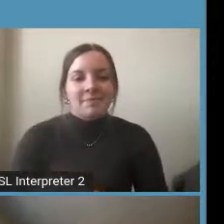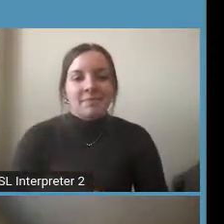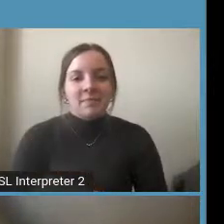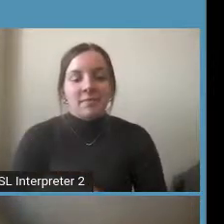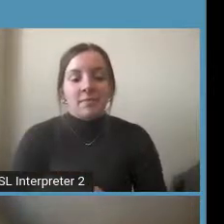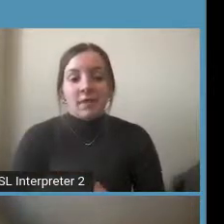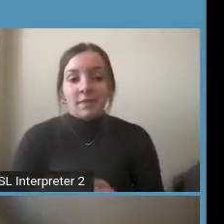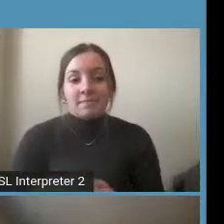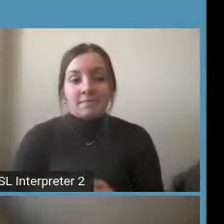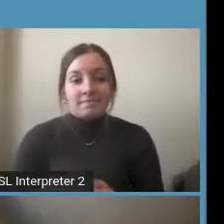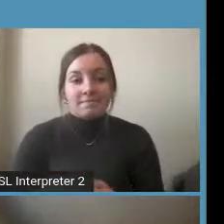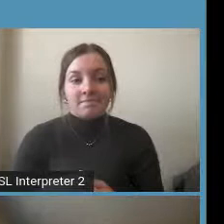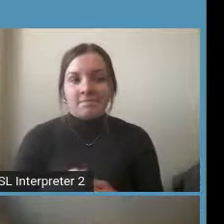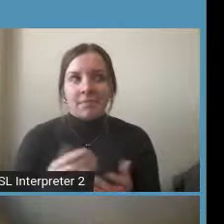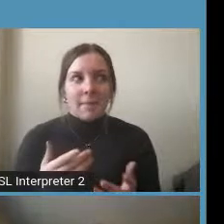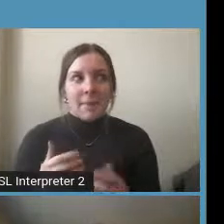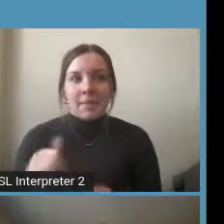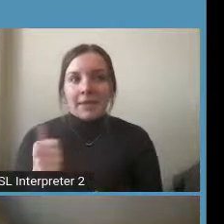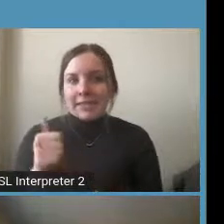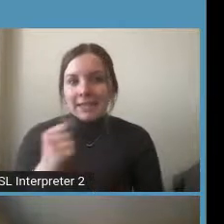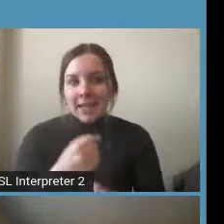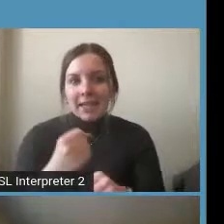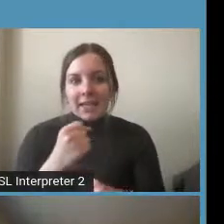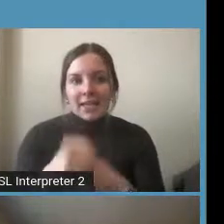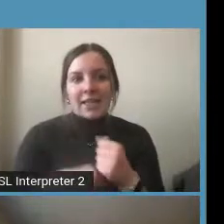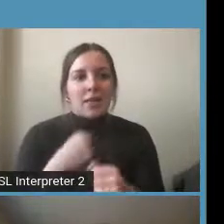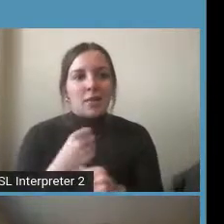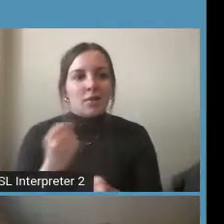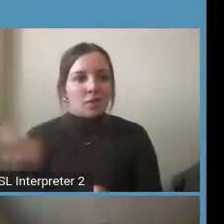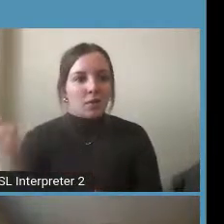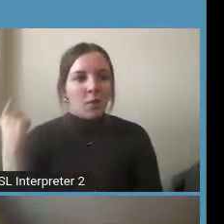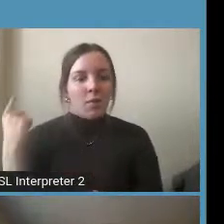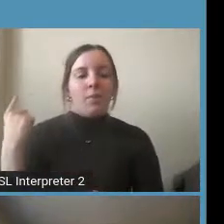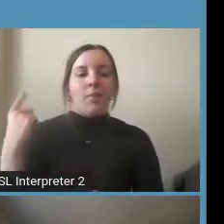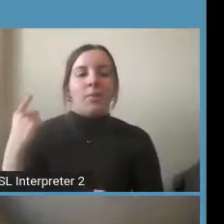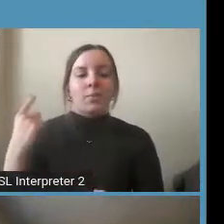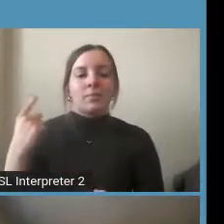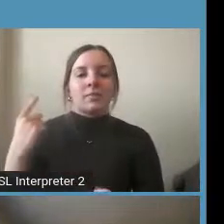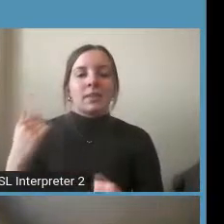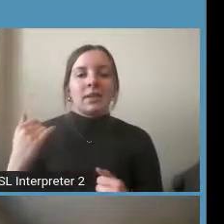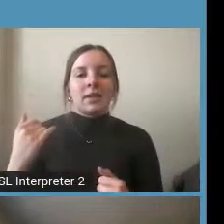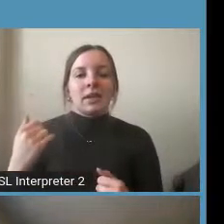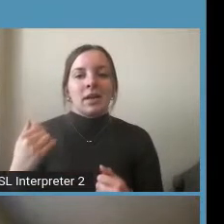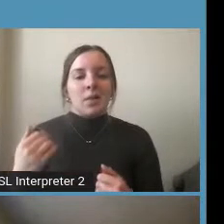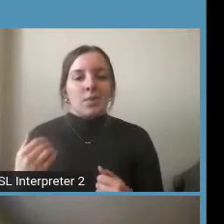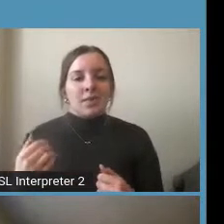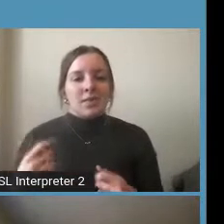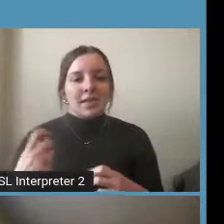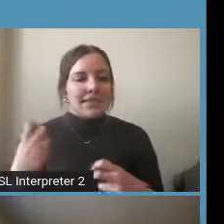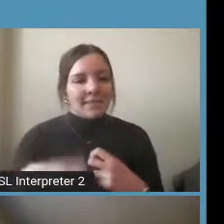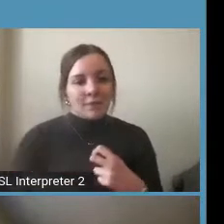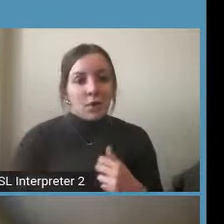literally 10 years ago, 5 years ago are easy now because the technology keeps improving.